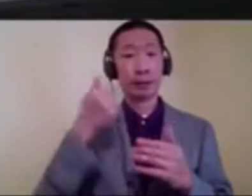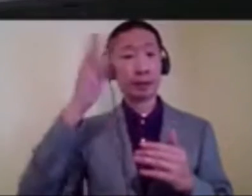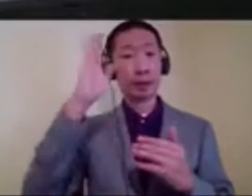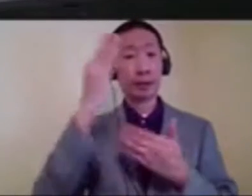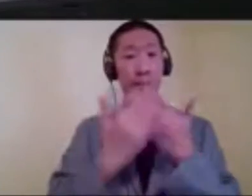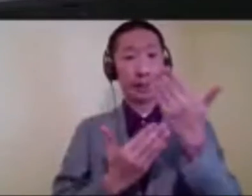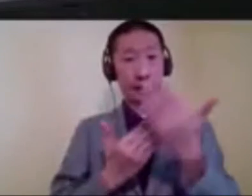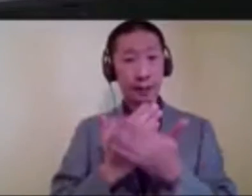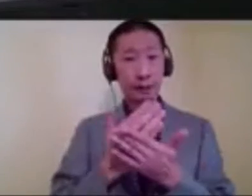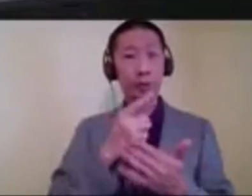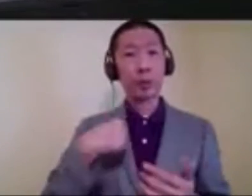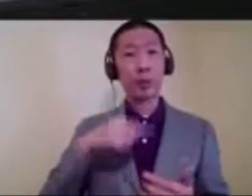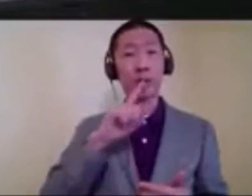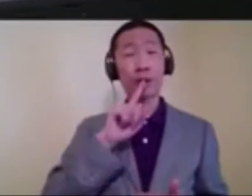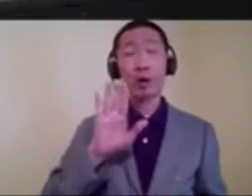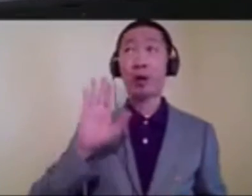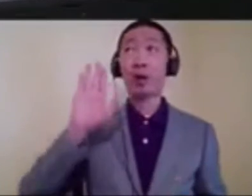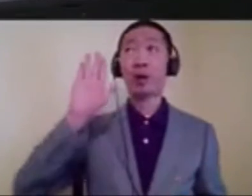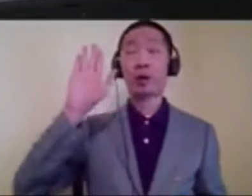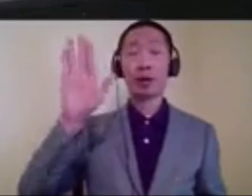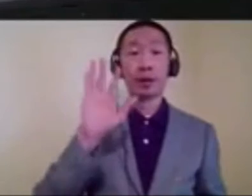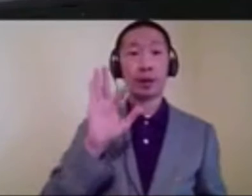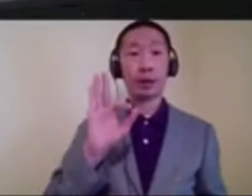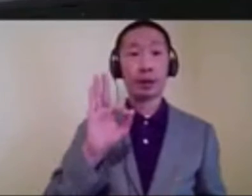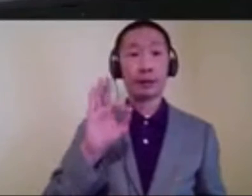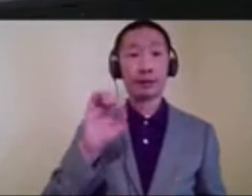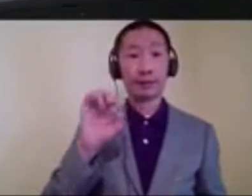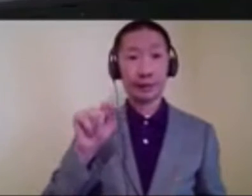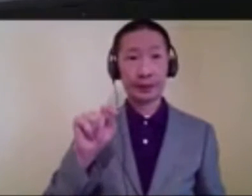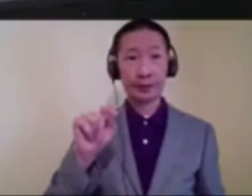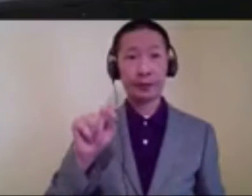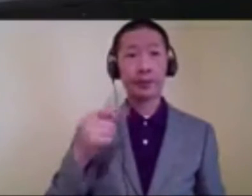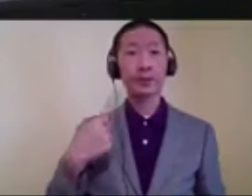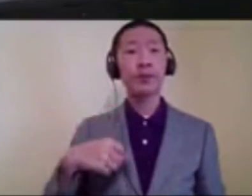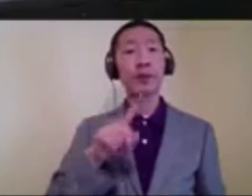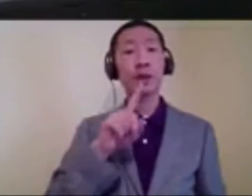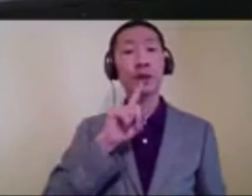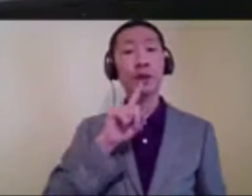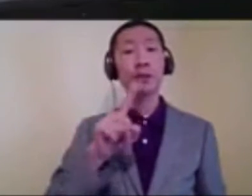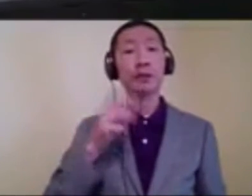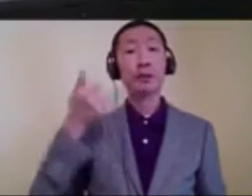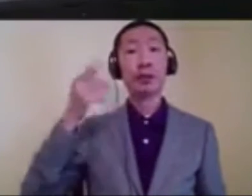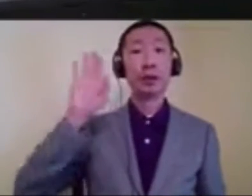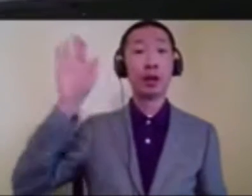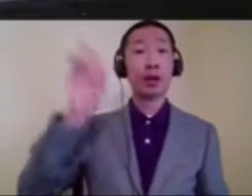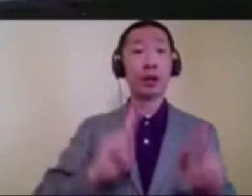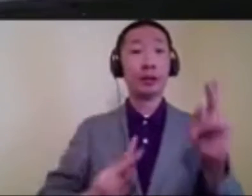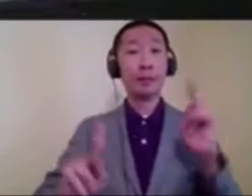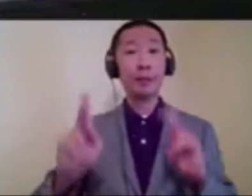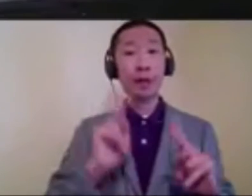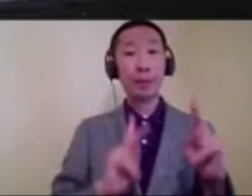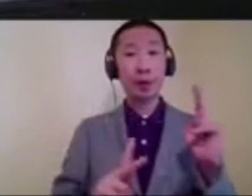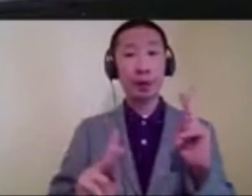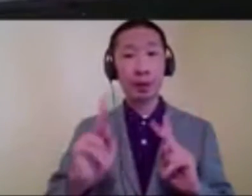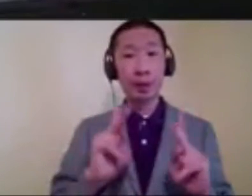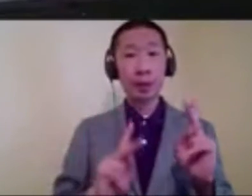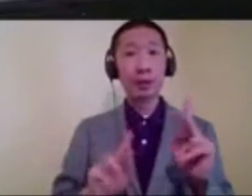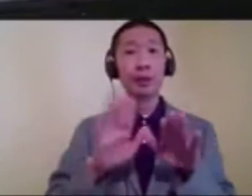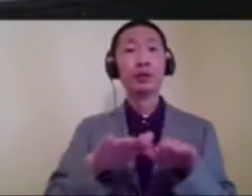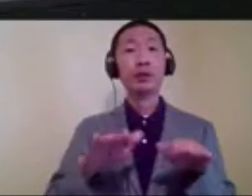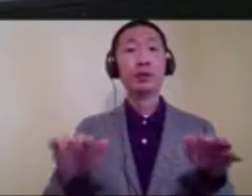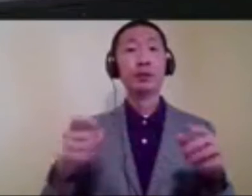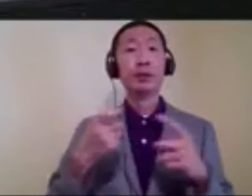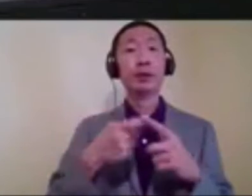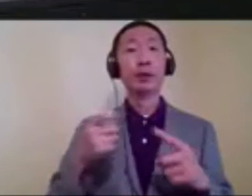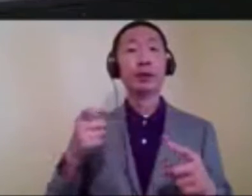Hands. We are God's feet. We are God's people, children of